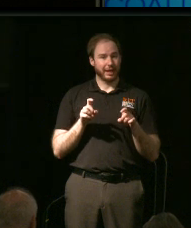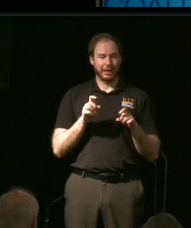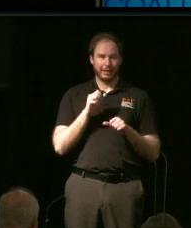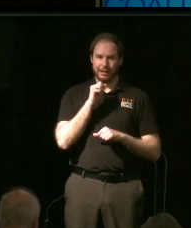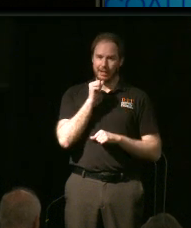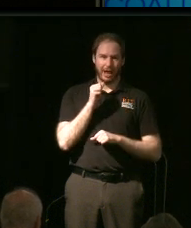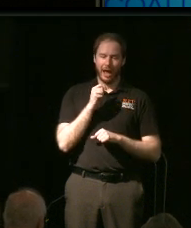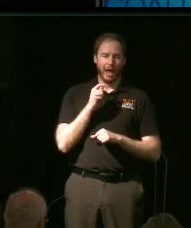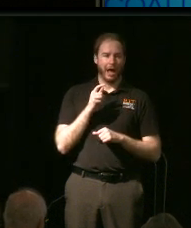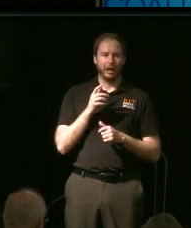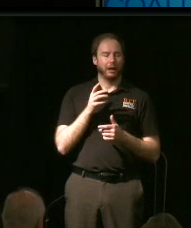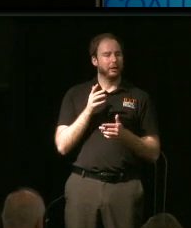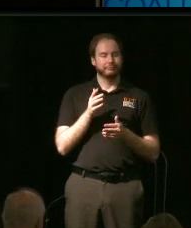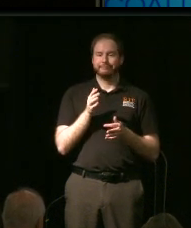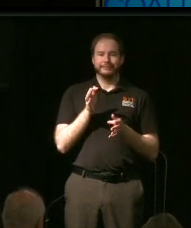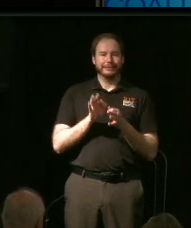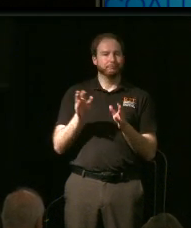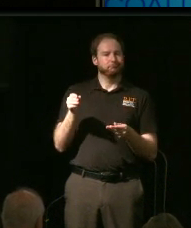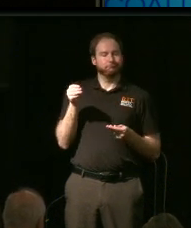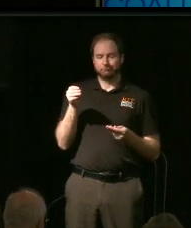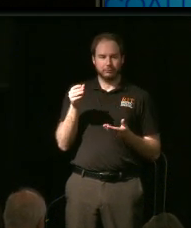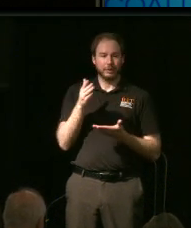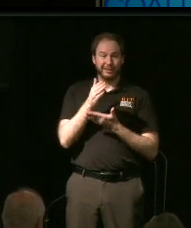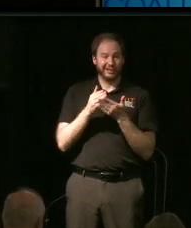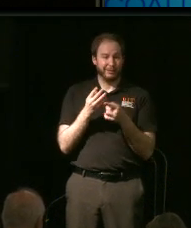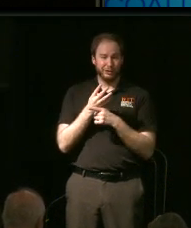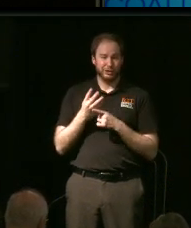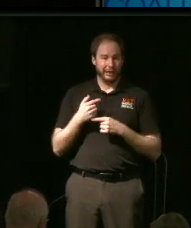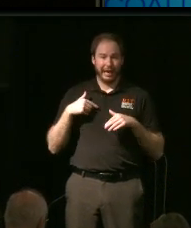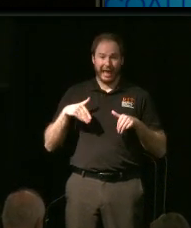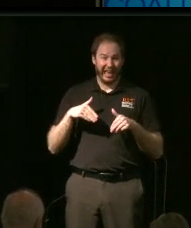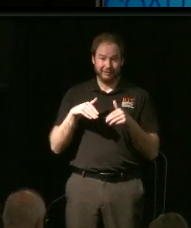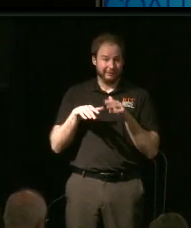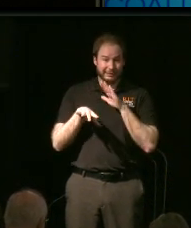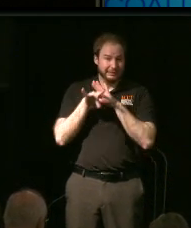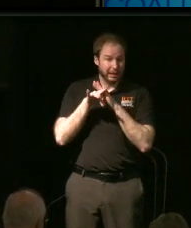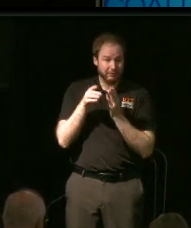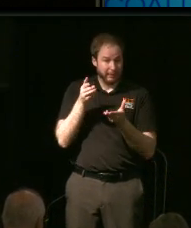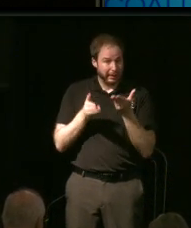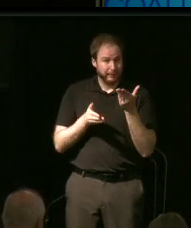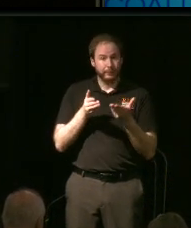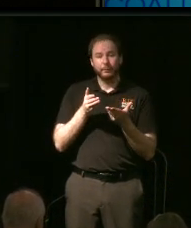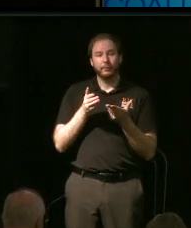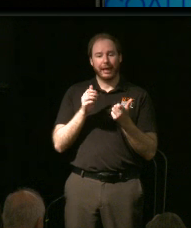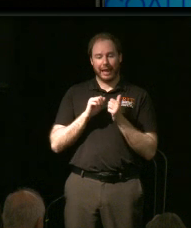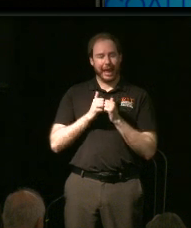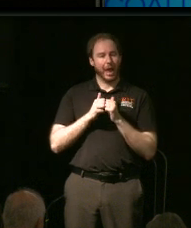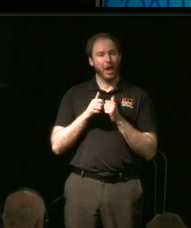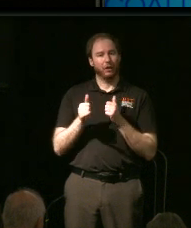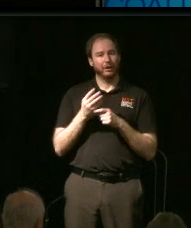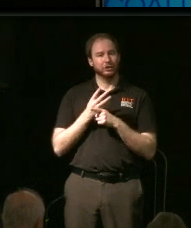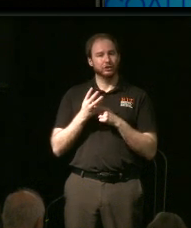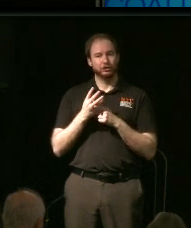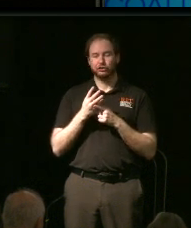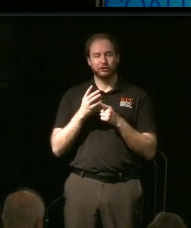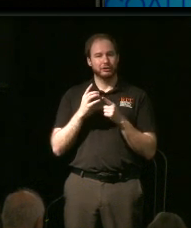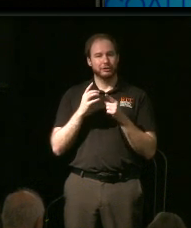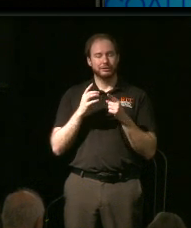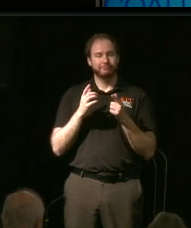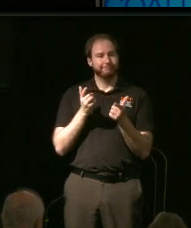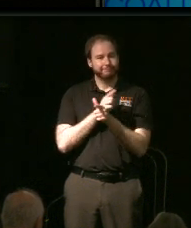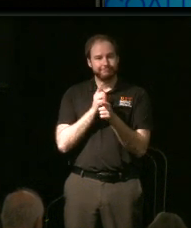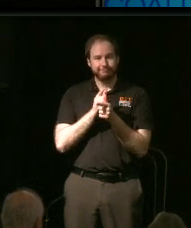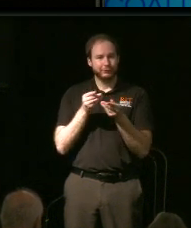not straightforward. I'm sure there are genes we don't know about. The interpretation of the genes can be